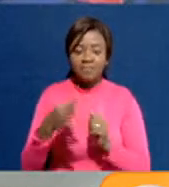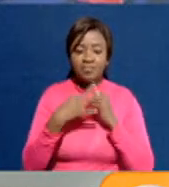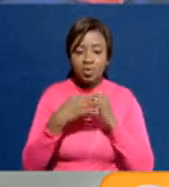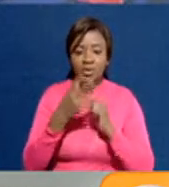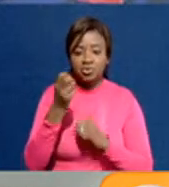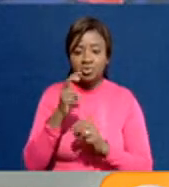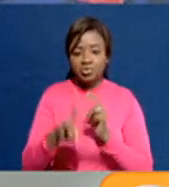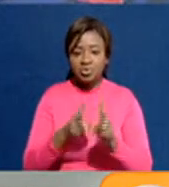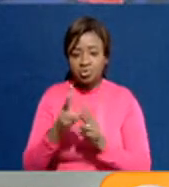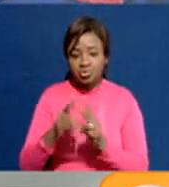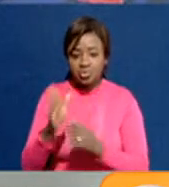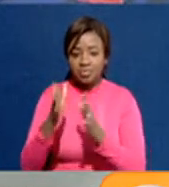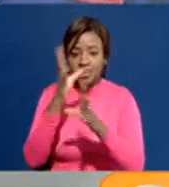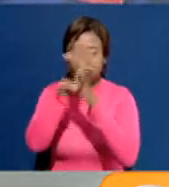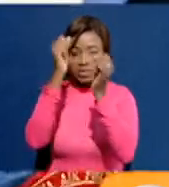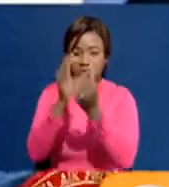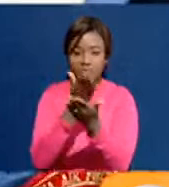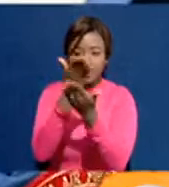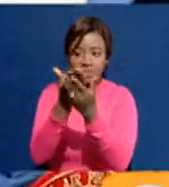election petition.